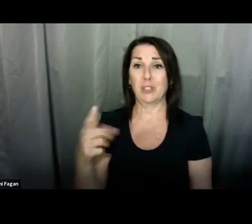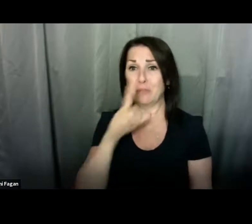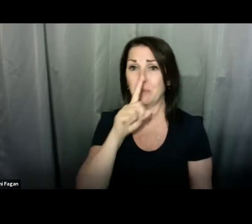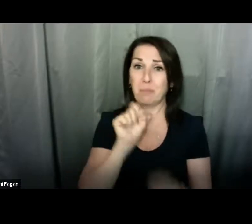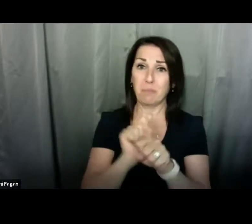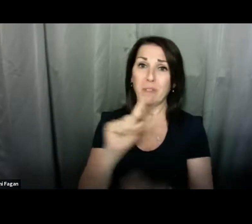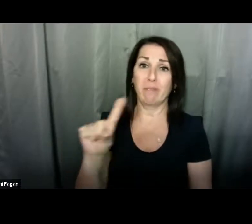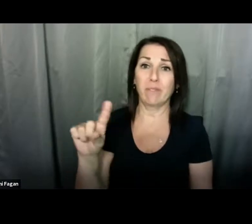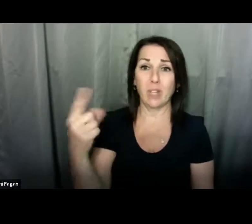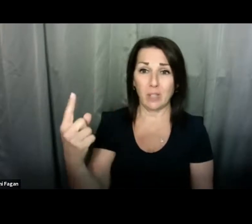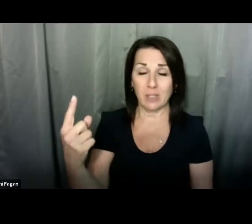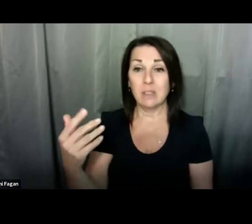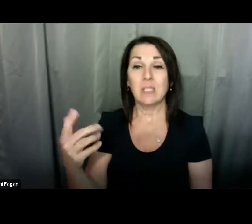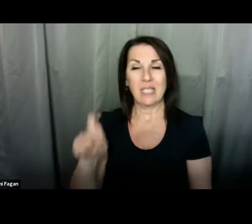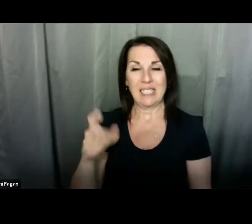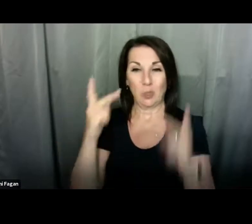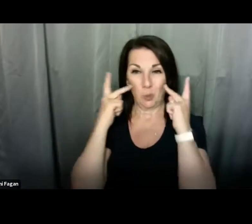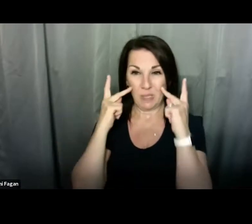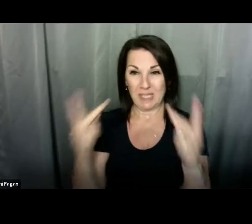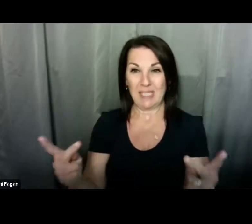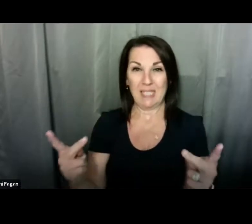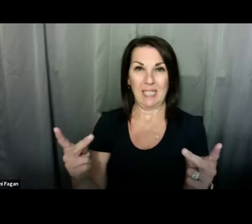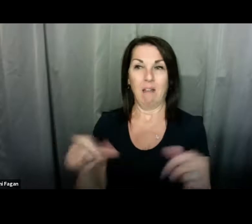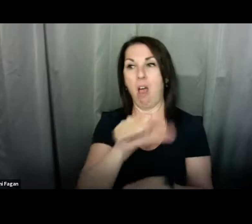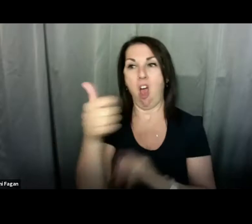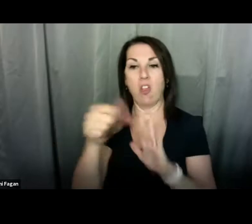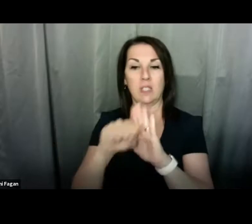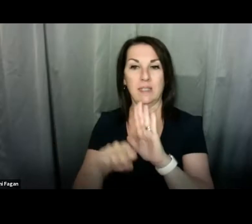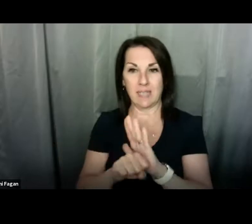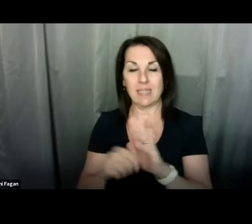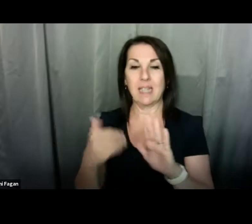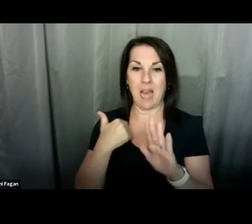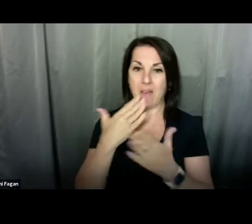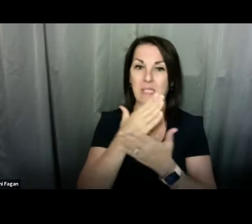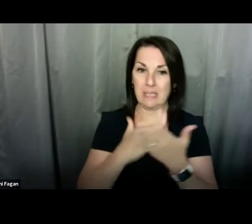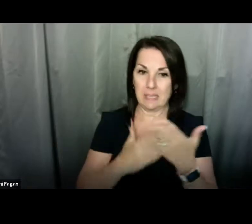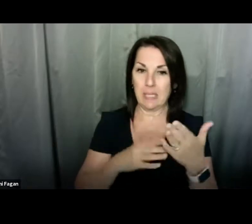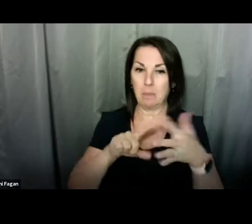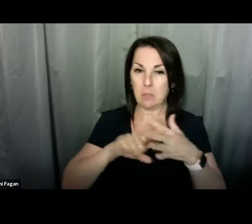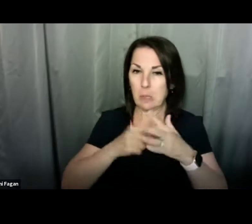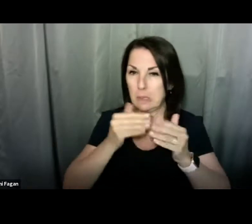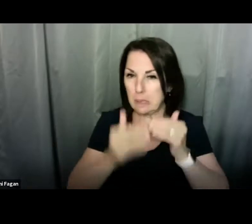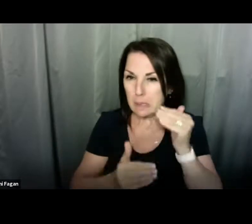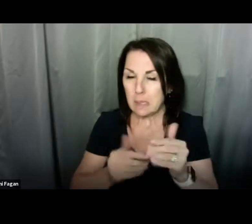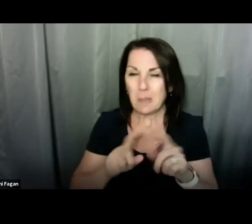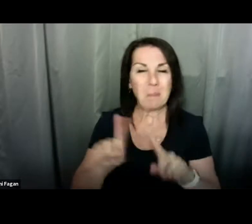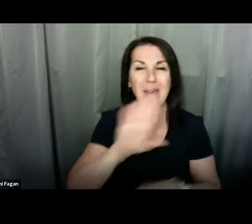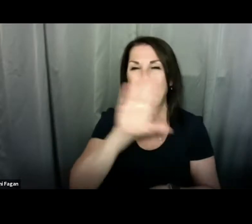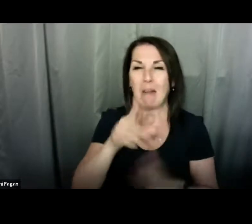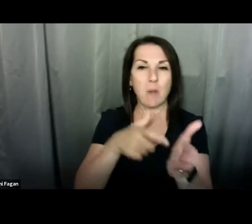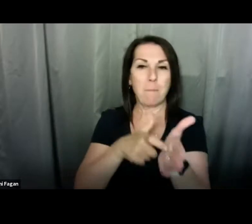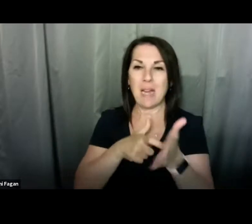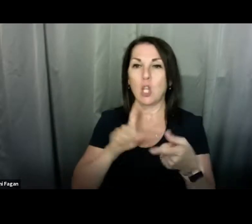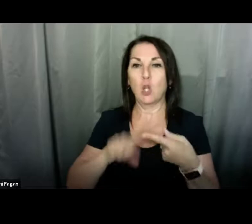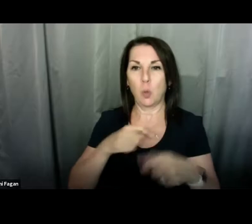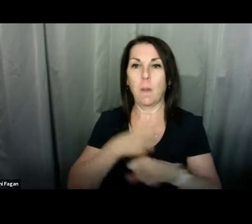because we have seen other states with little bits of curriculum, but never mandated to